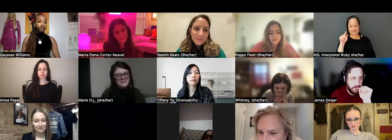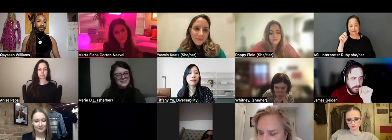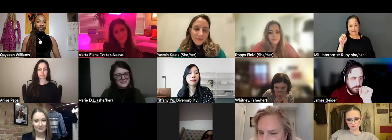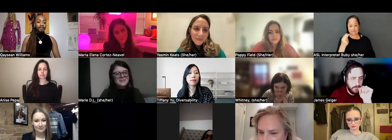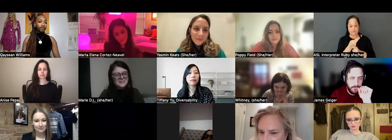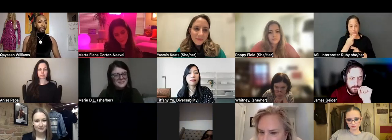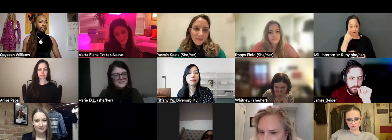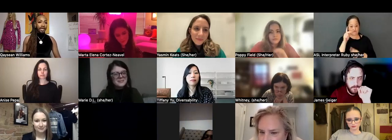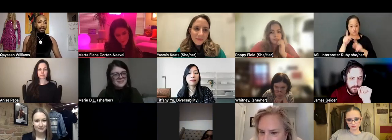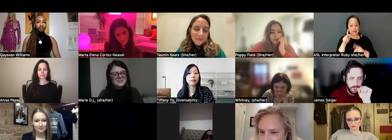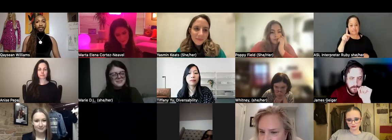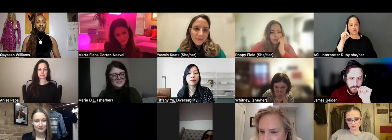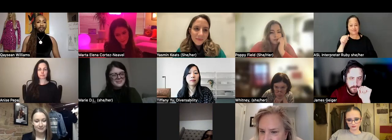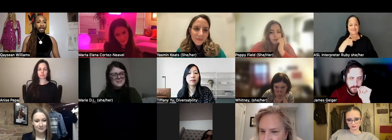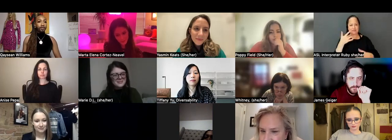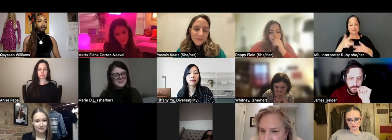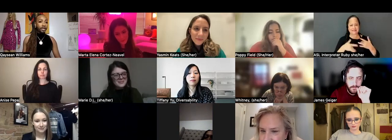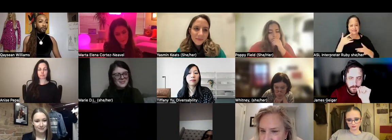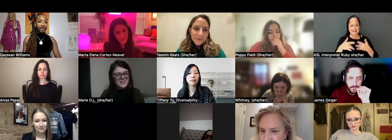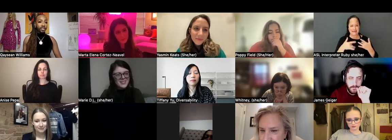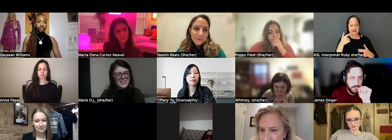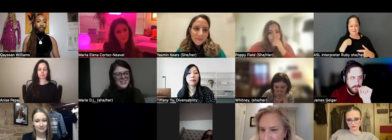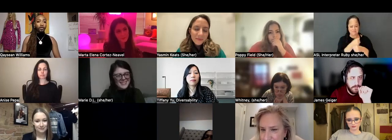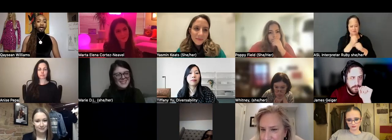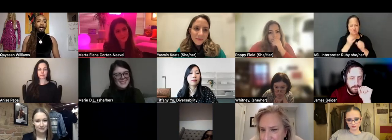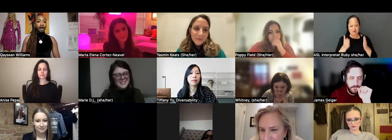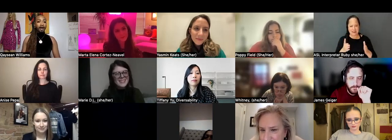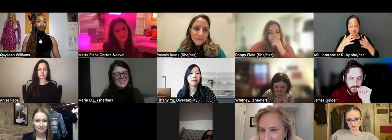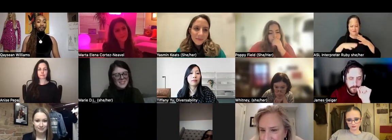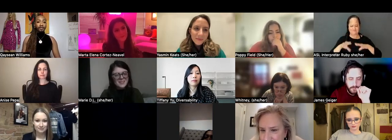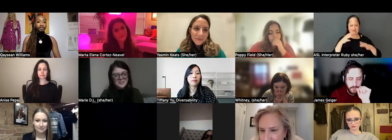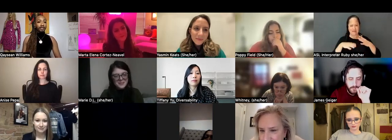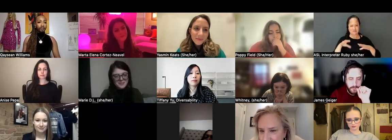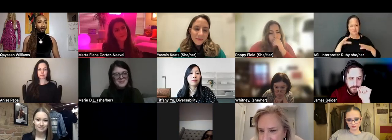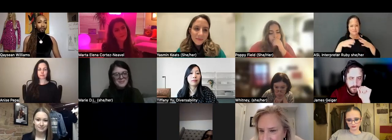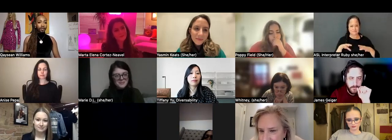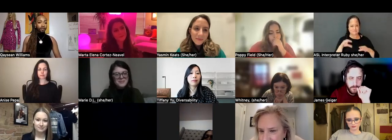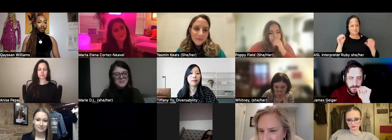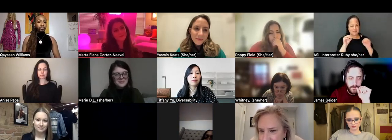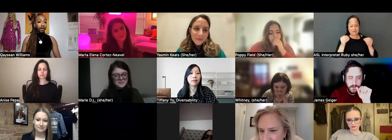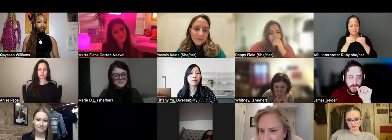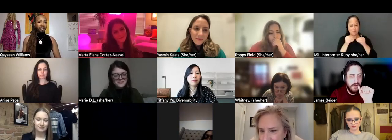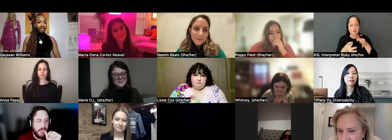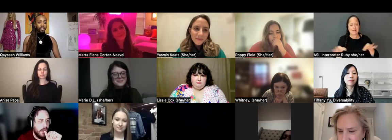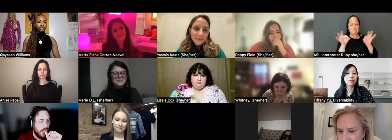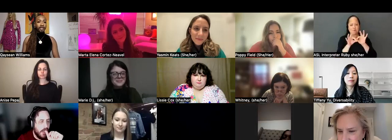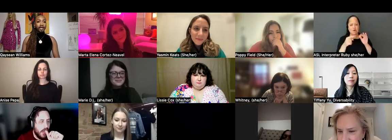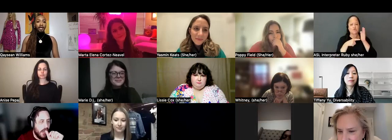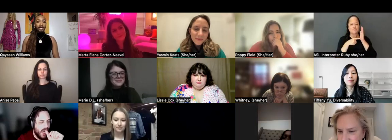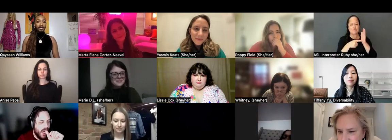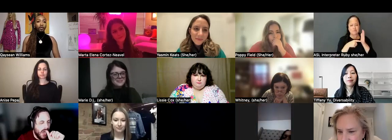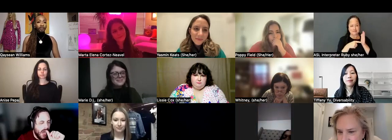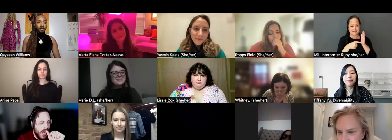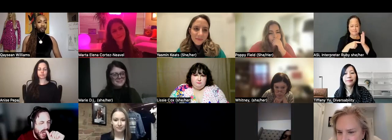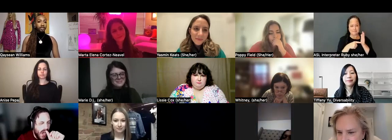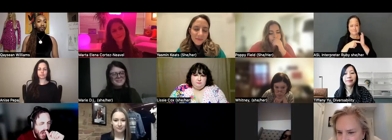with disabilities, I was excited just because I'm a creator of fashion. So there is nothing more important to me than representation